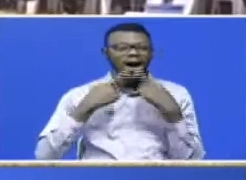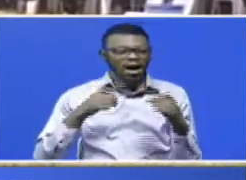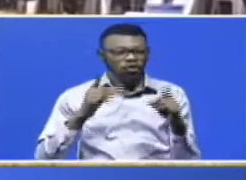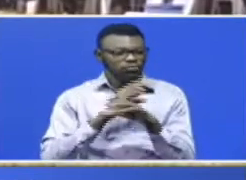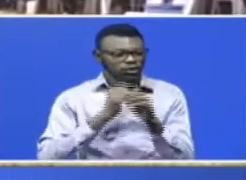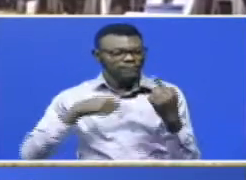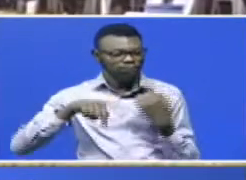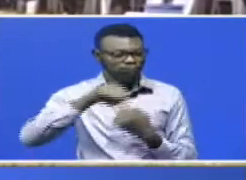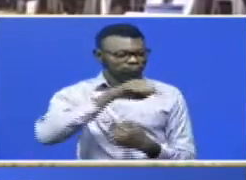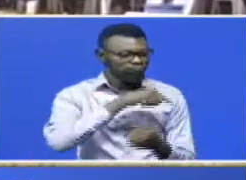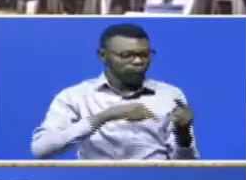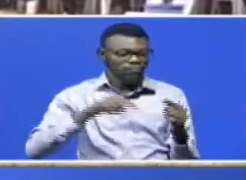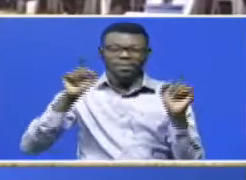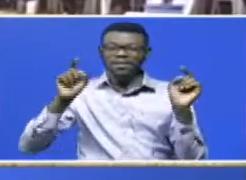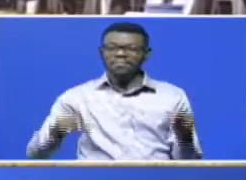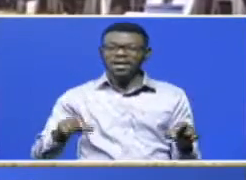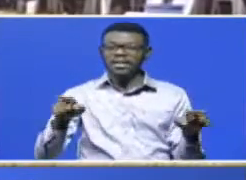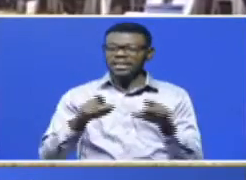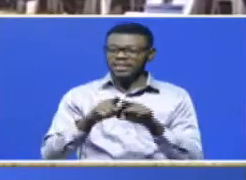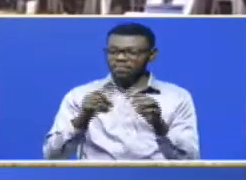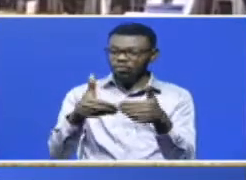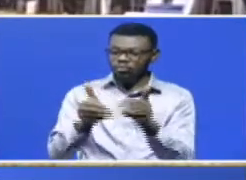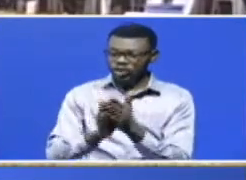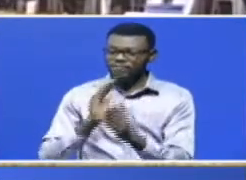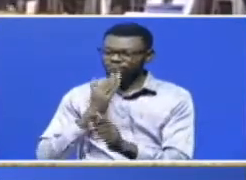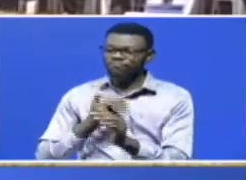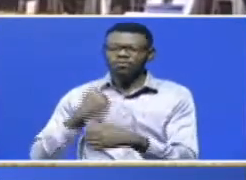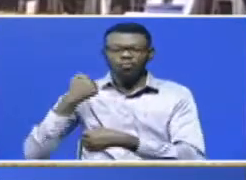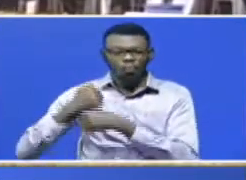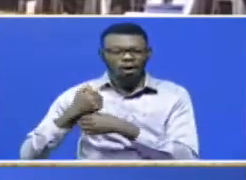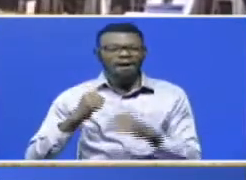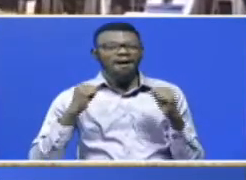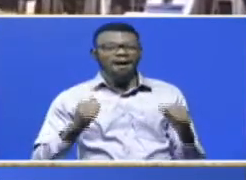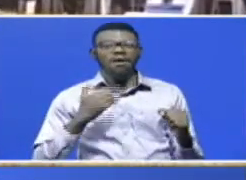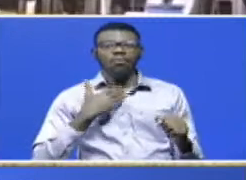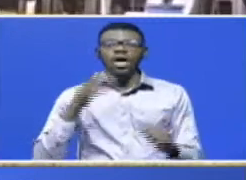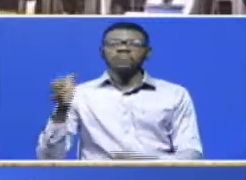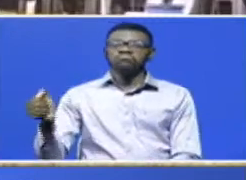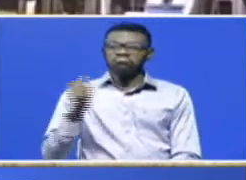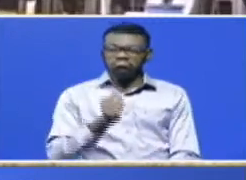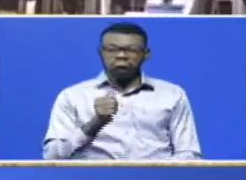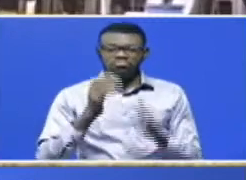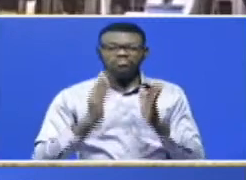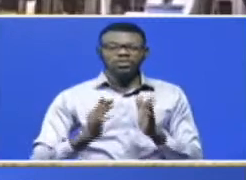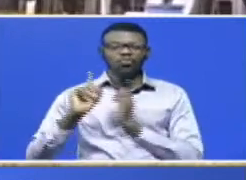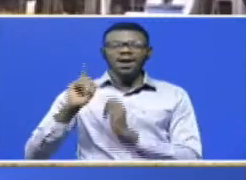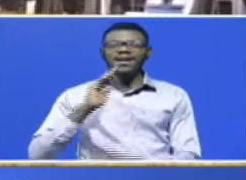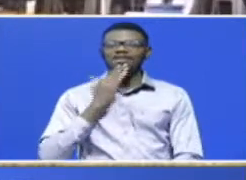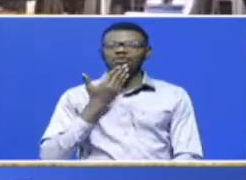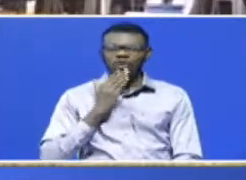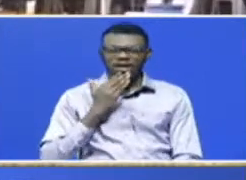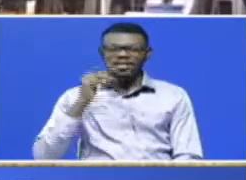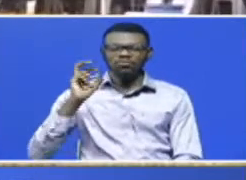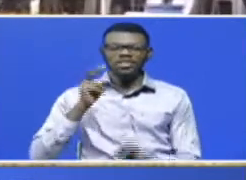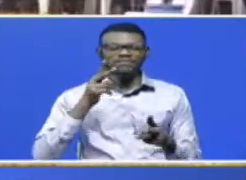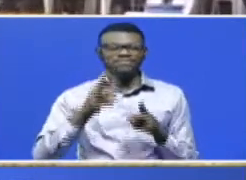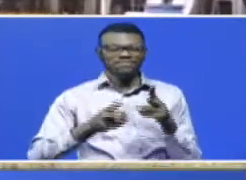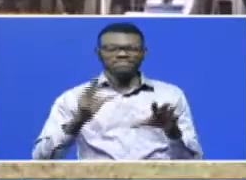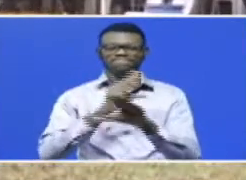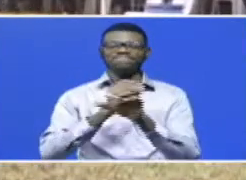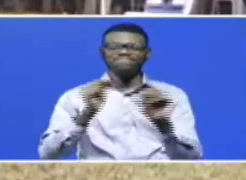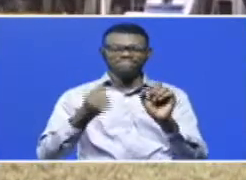presidency, and what seems now that the community is working hard to be able to have one presidential candidate come 2022. Willy